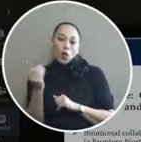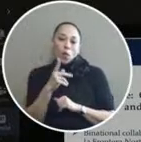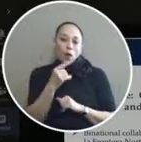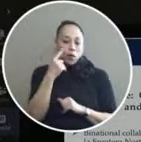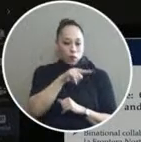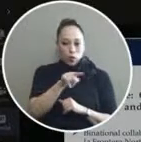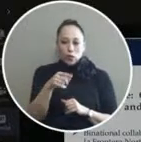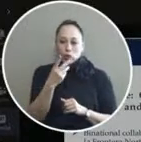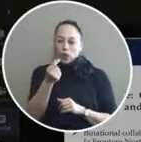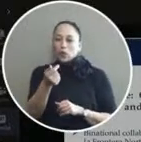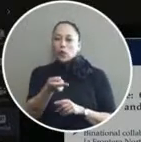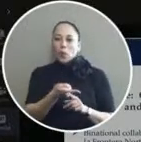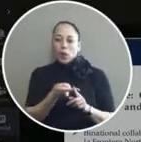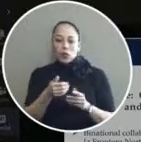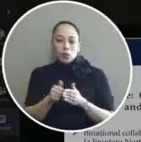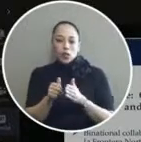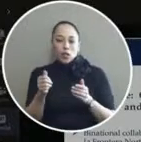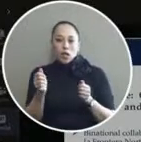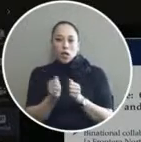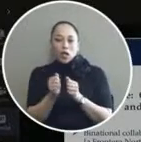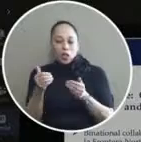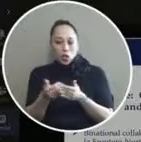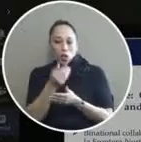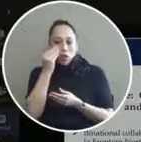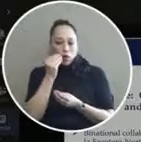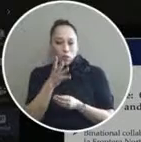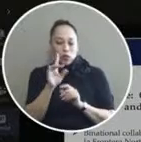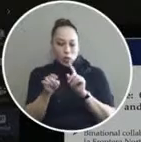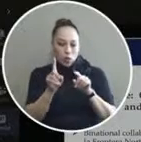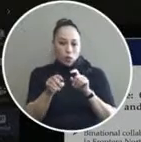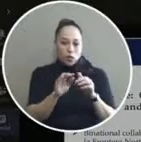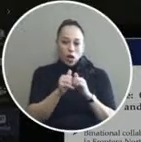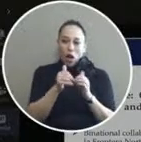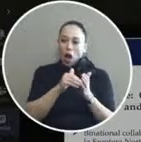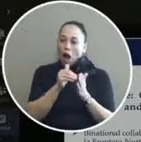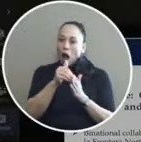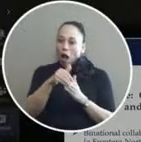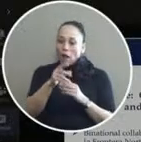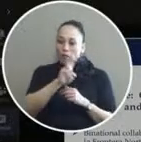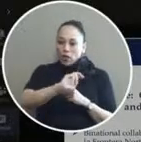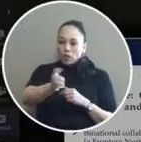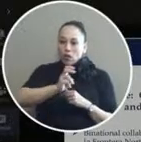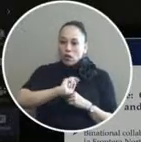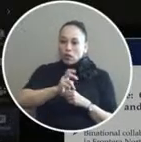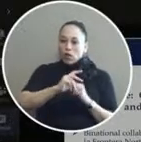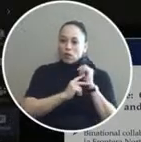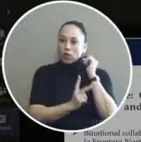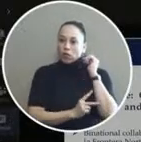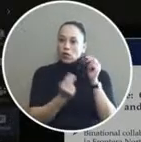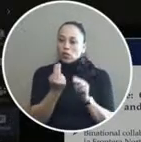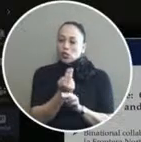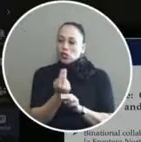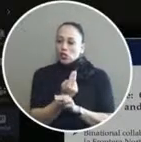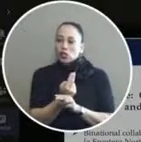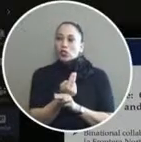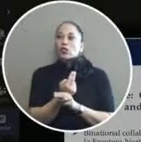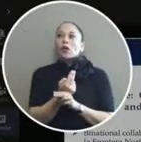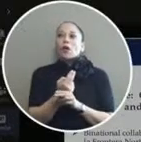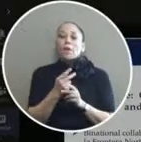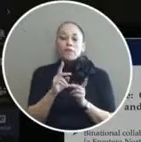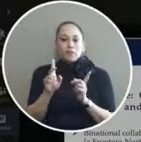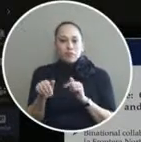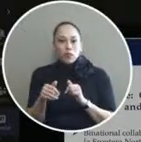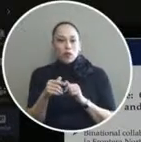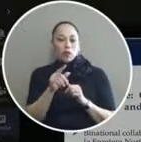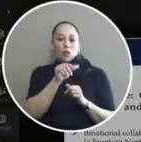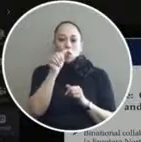in a couple of months with an update on those results, asking questions about how often they travel, what bridge they use, how much money they spent in Juarez or in